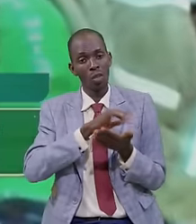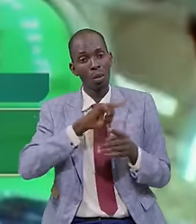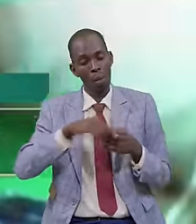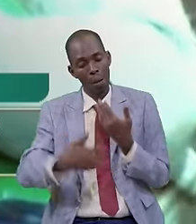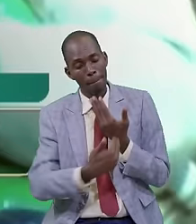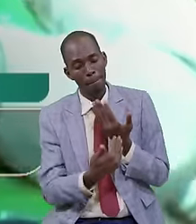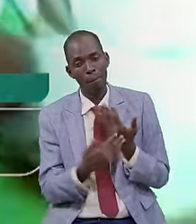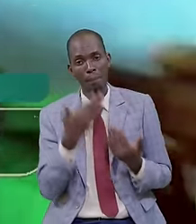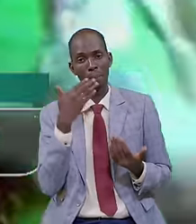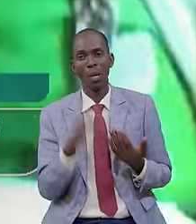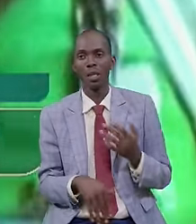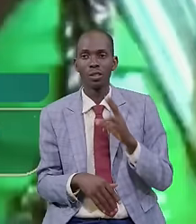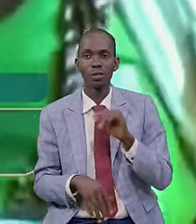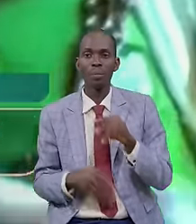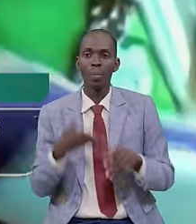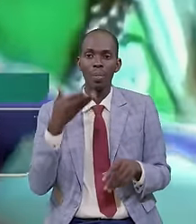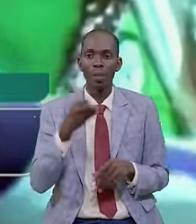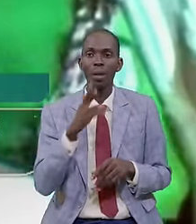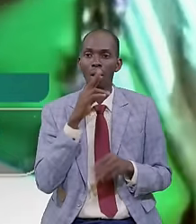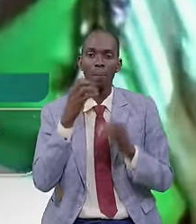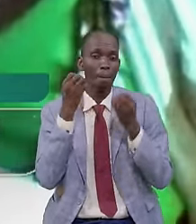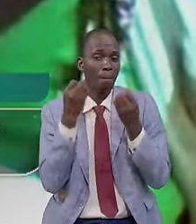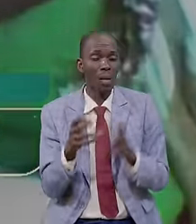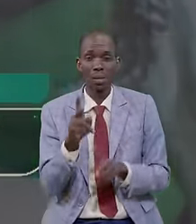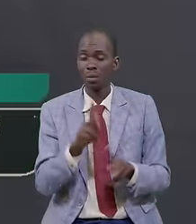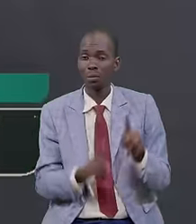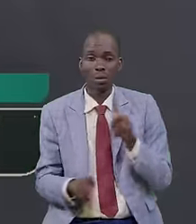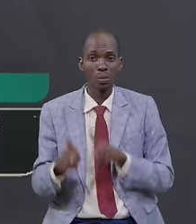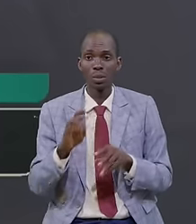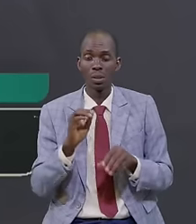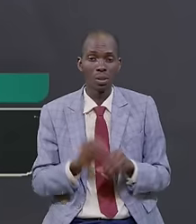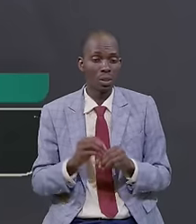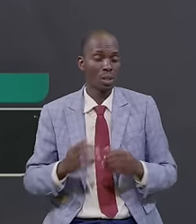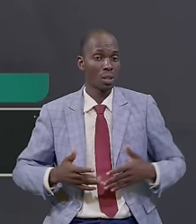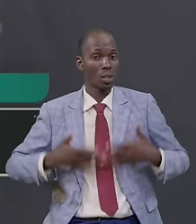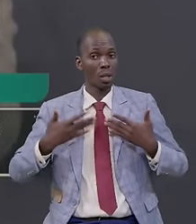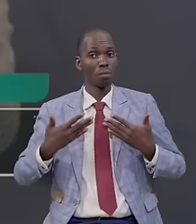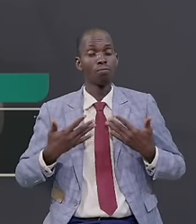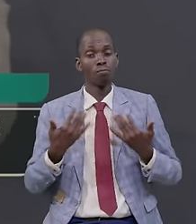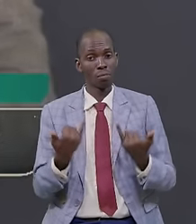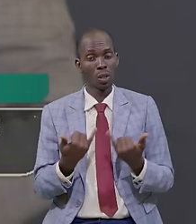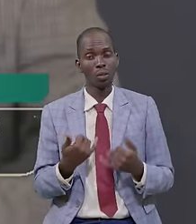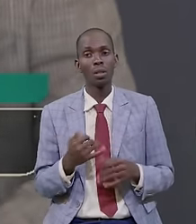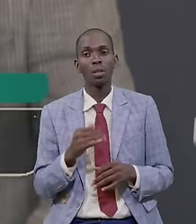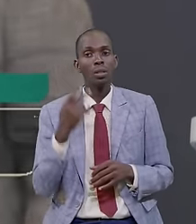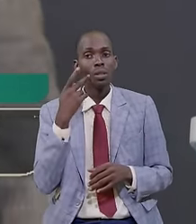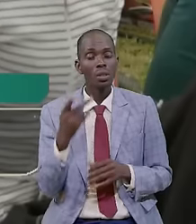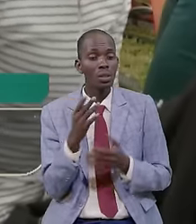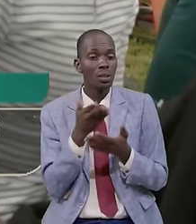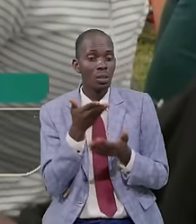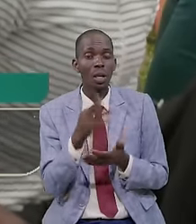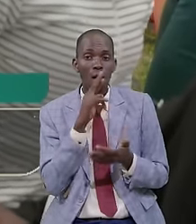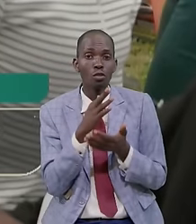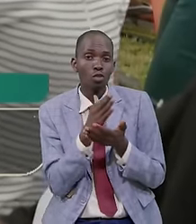many people in life, sorry to tell you, but you know now, that they are overdone